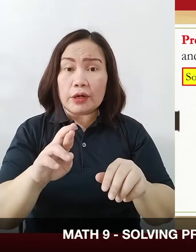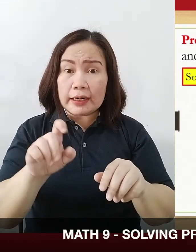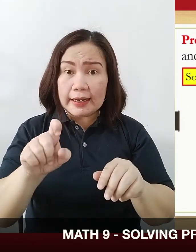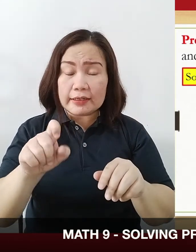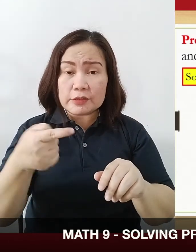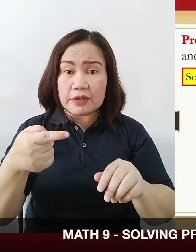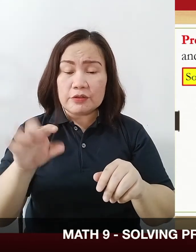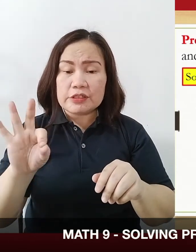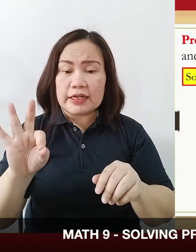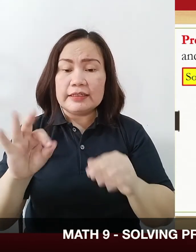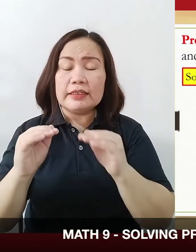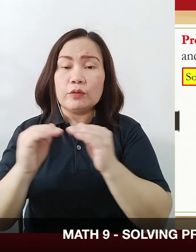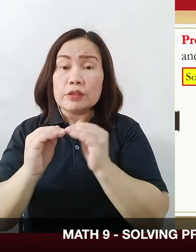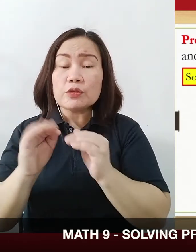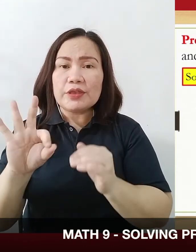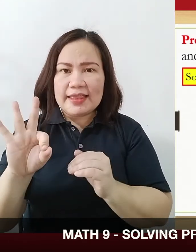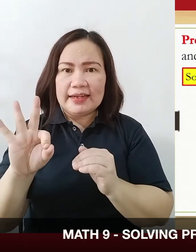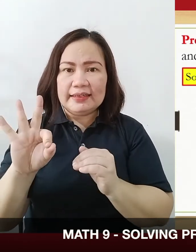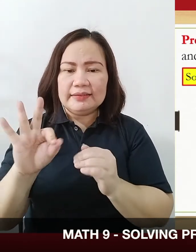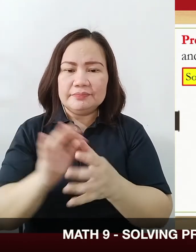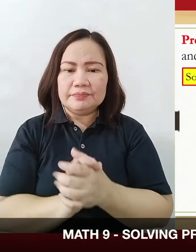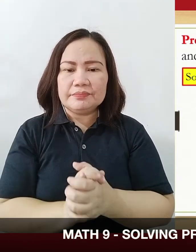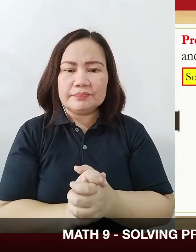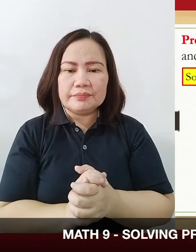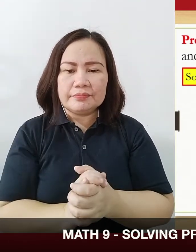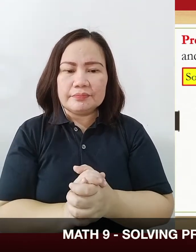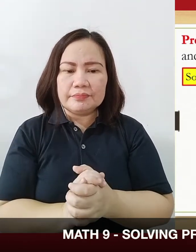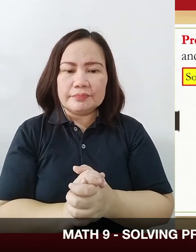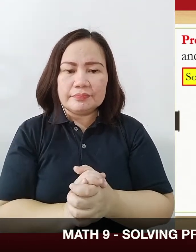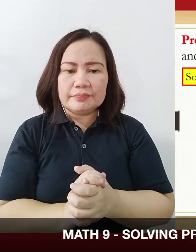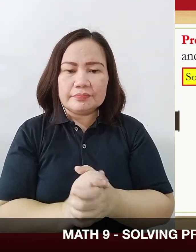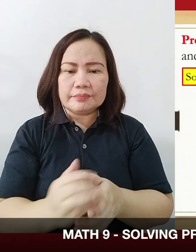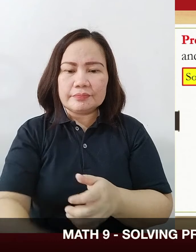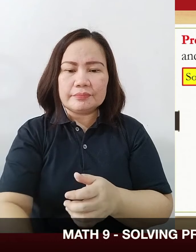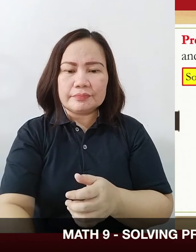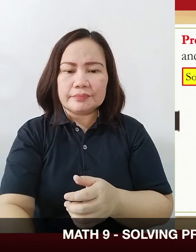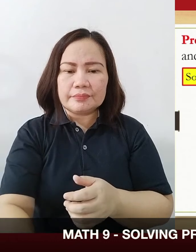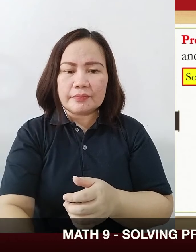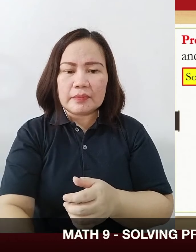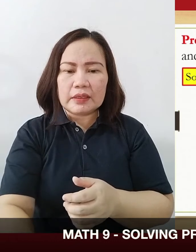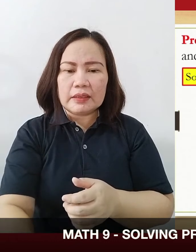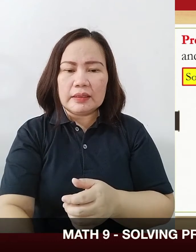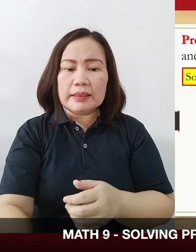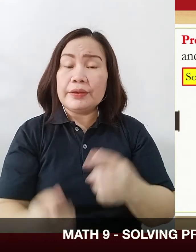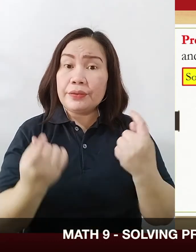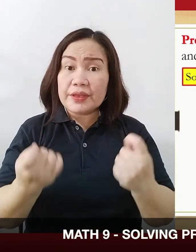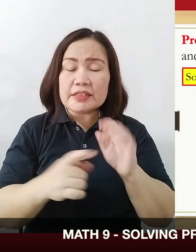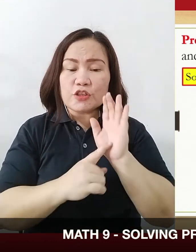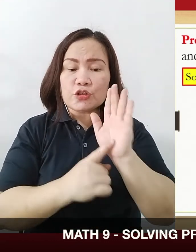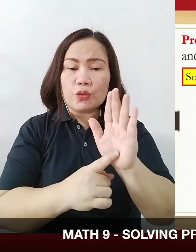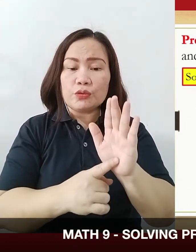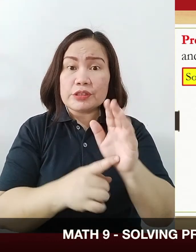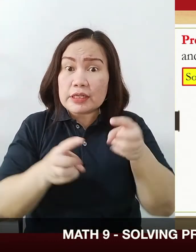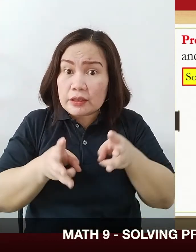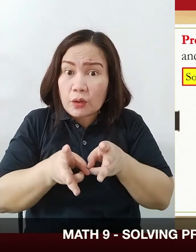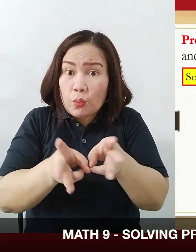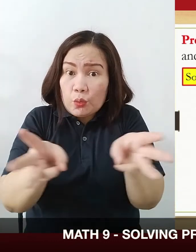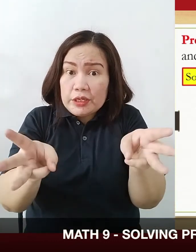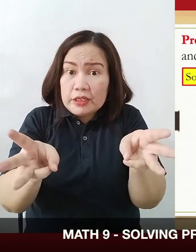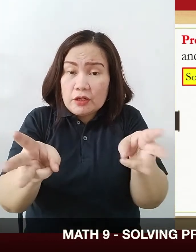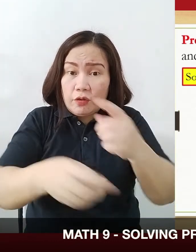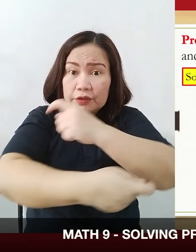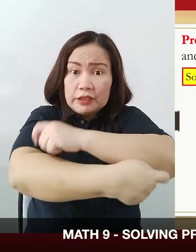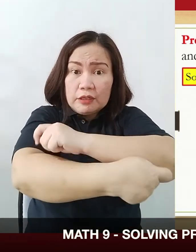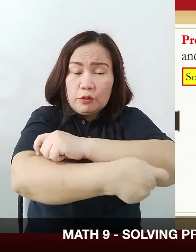3, or x is equal to 9. So, this implies that the width of the